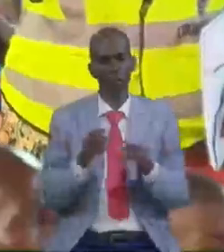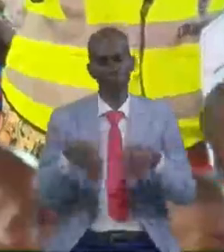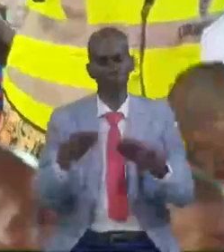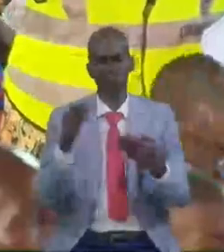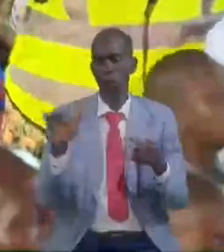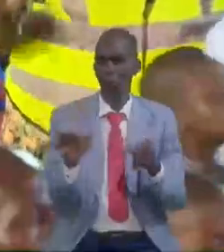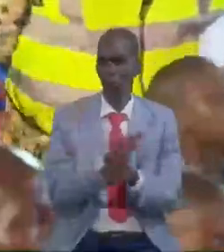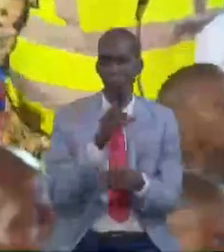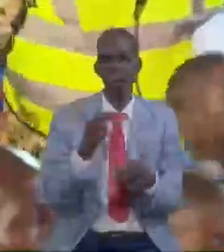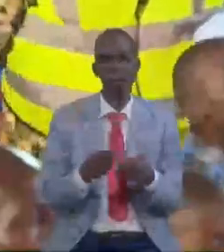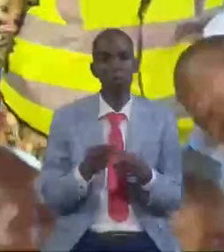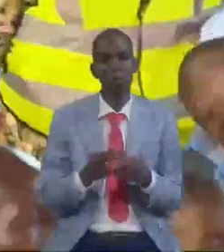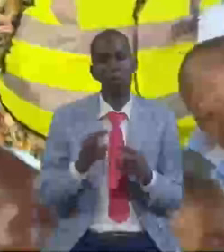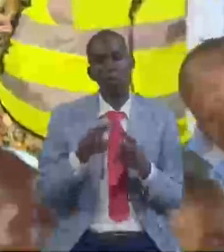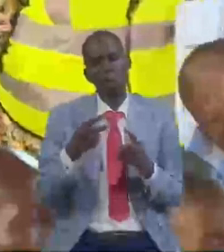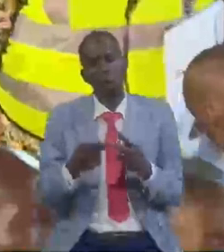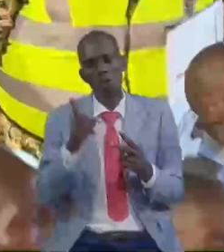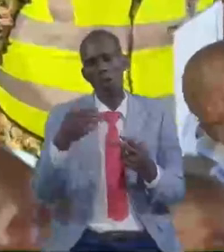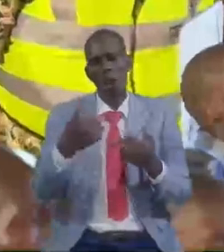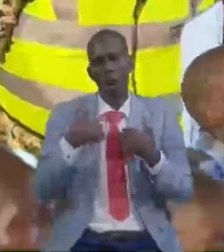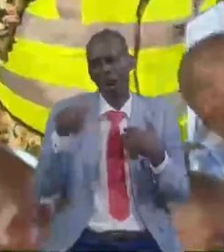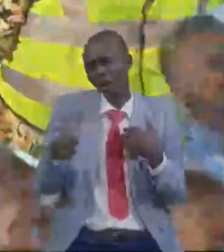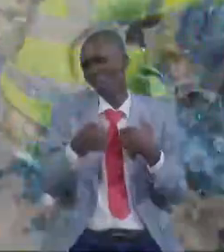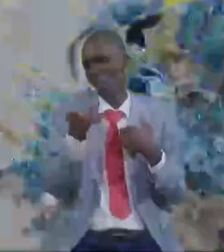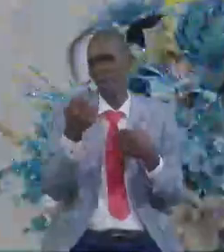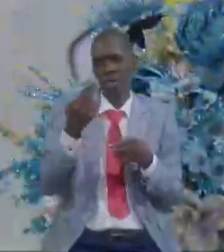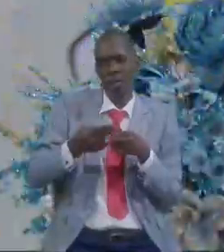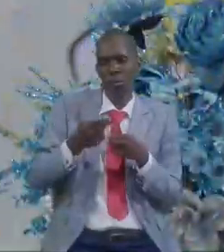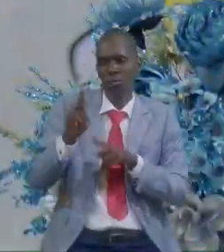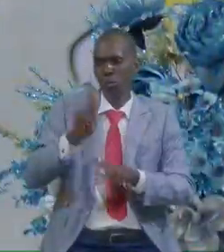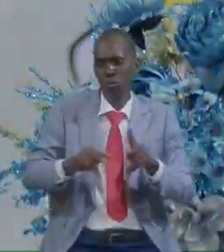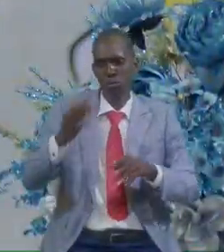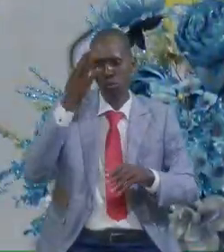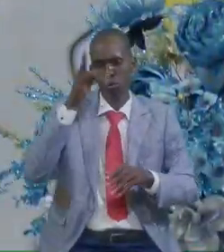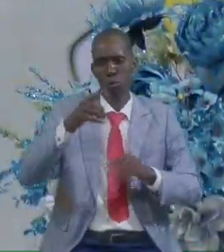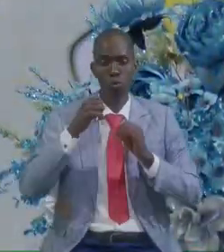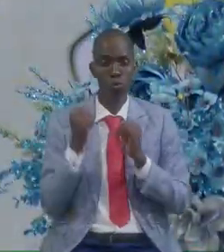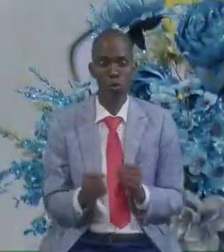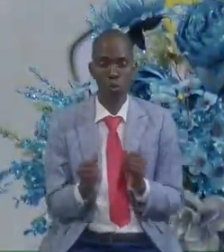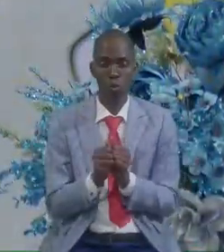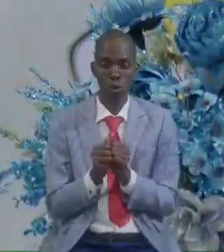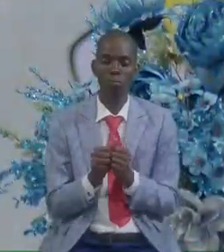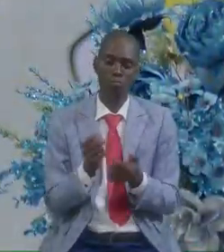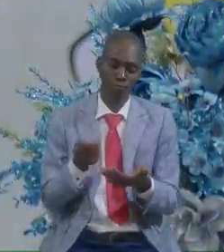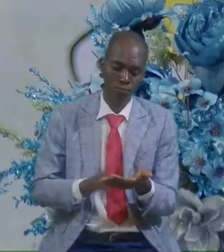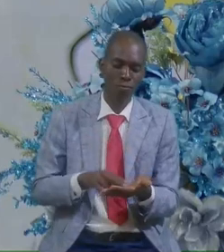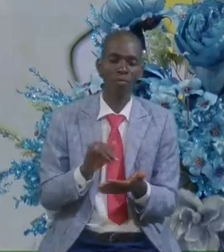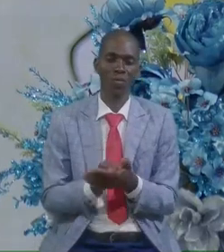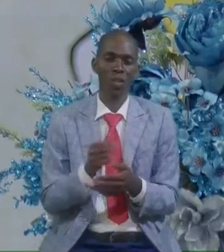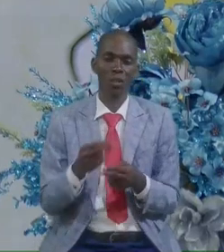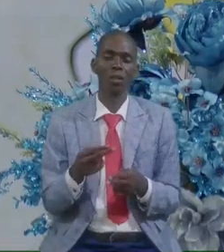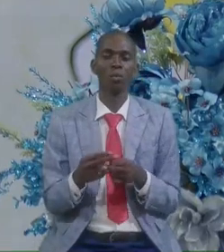nickname, votre propre give it. Nom. Popular name you are known for. Known with. Si vous avez give that un name. Sobriquet, and then give donc,